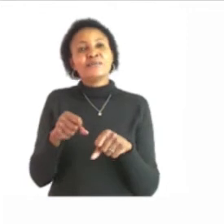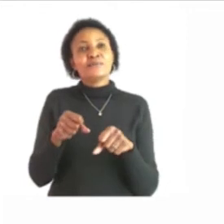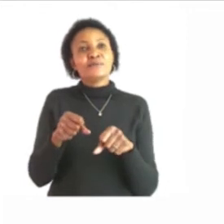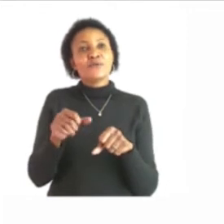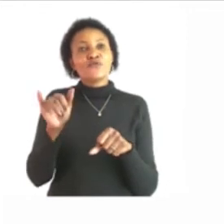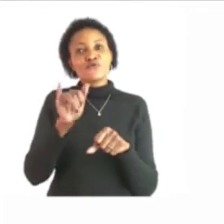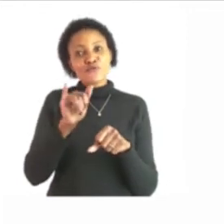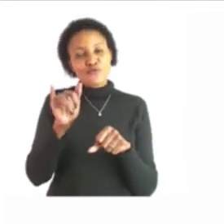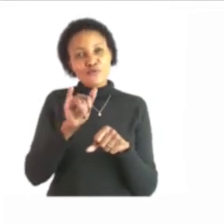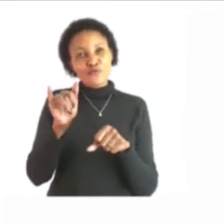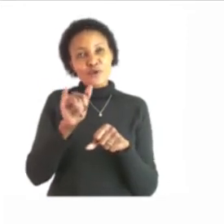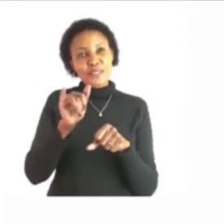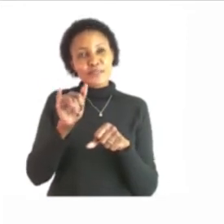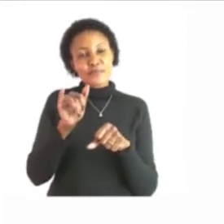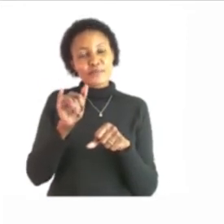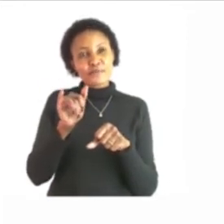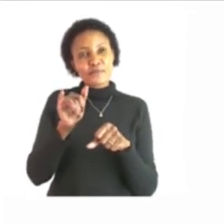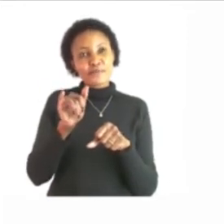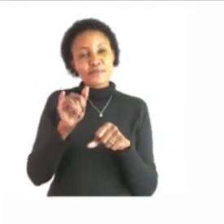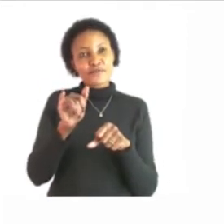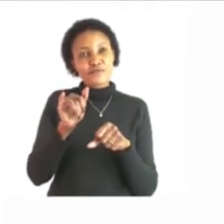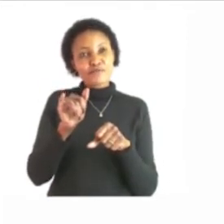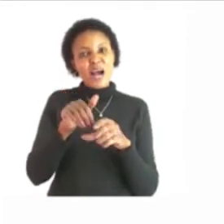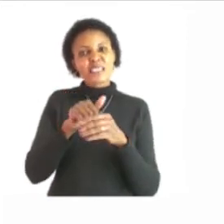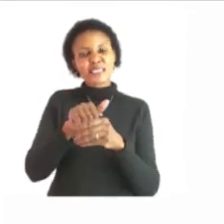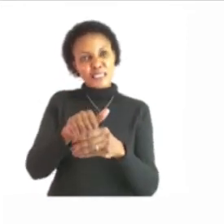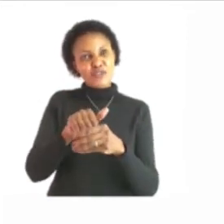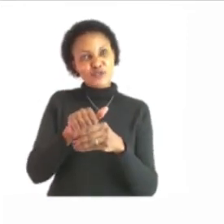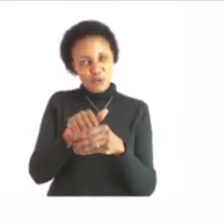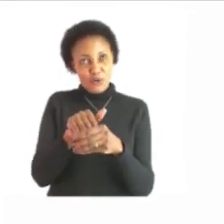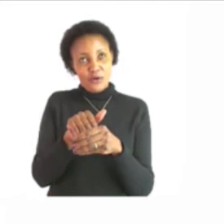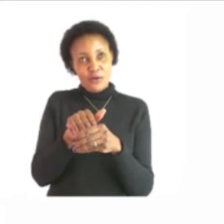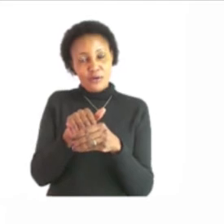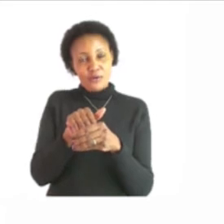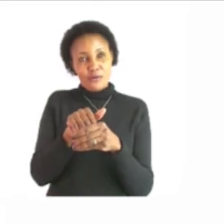Which of these are means of transport?